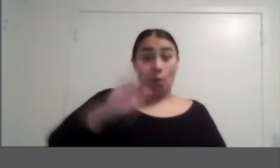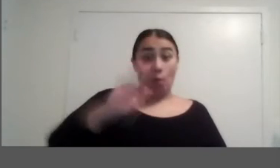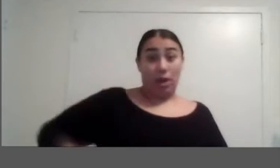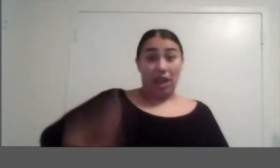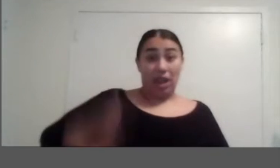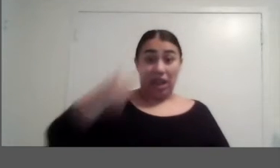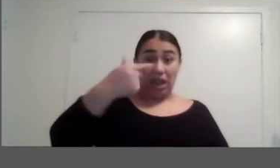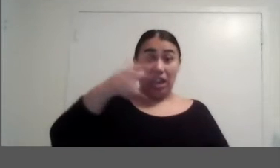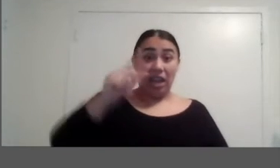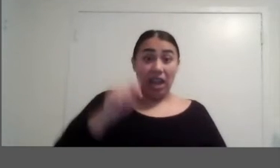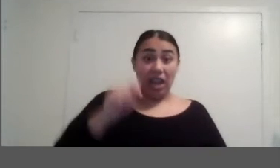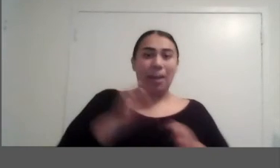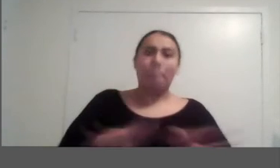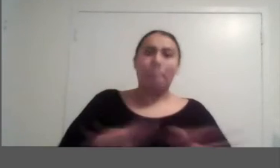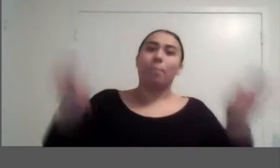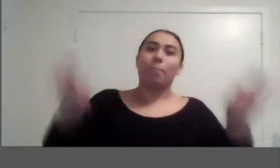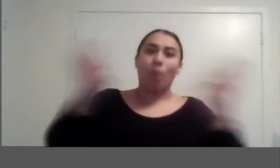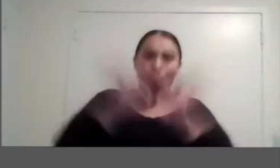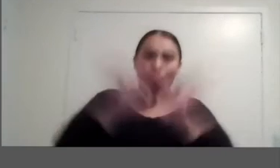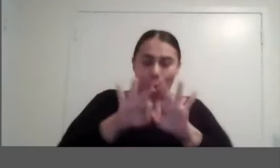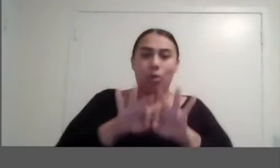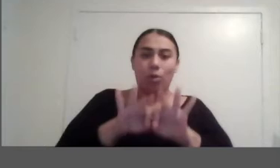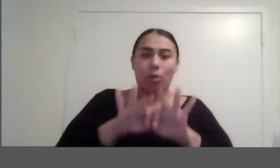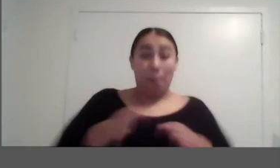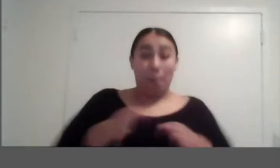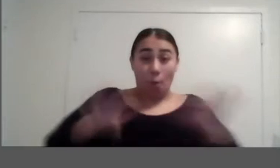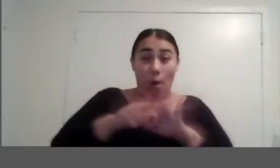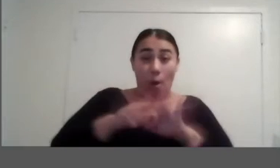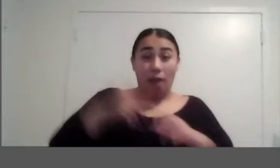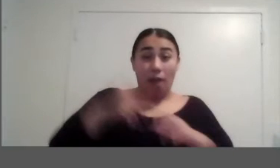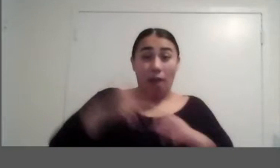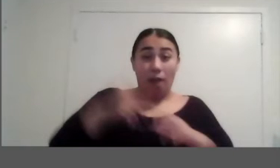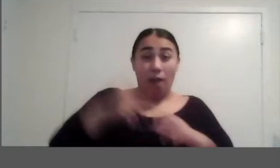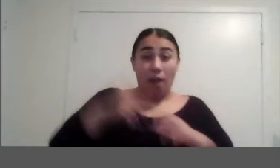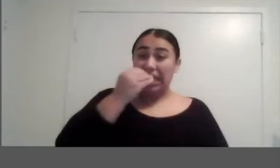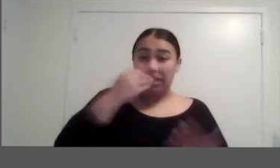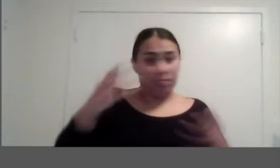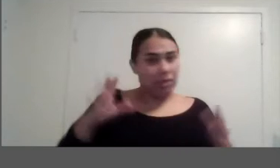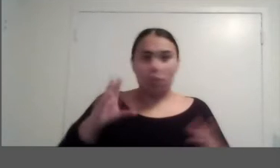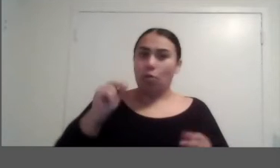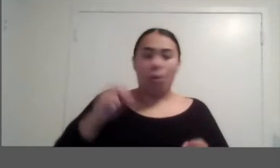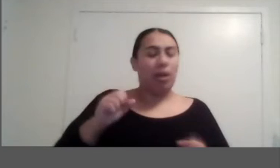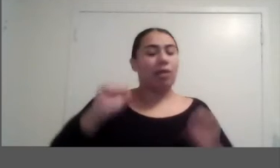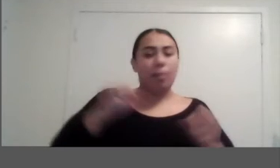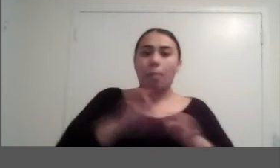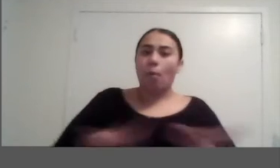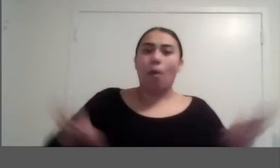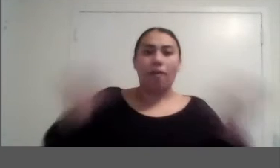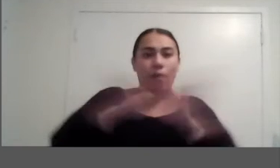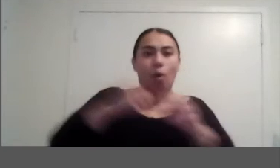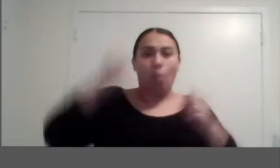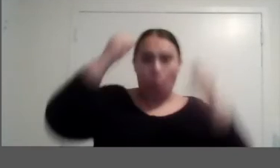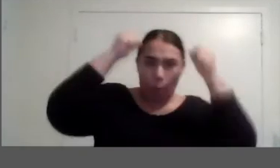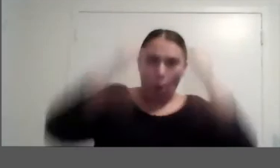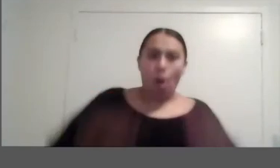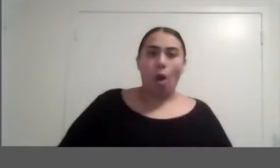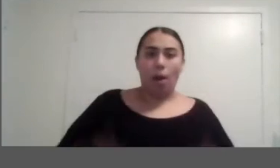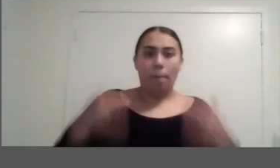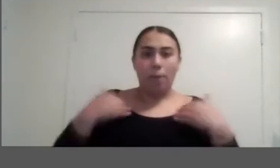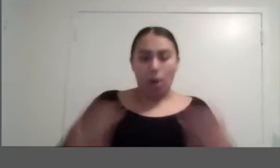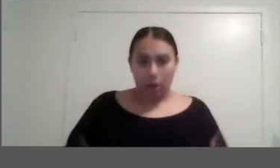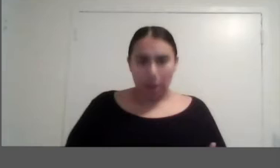ENS for short, is the controlling system of all things related to digestion and can trigger emotional changes within a